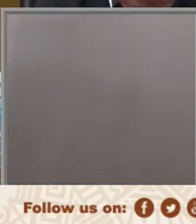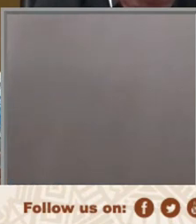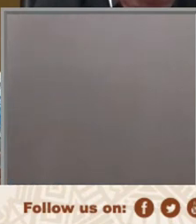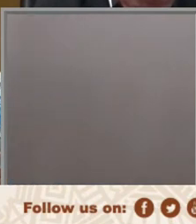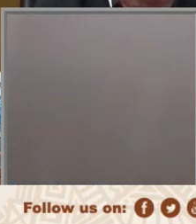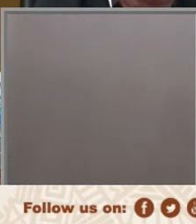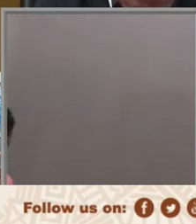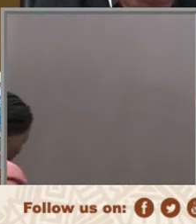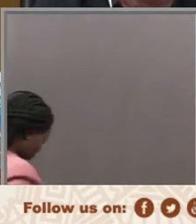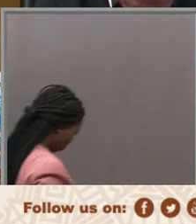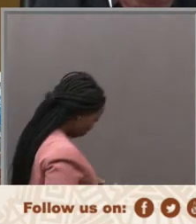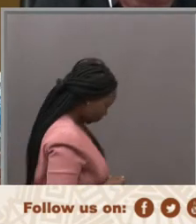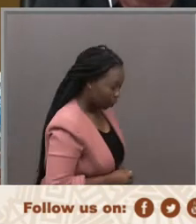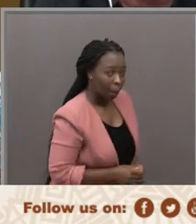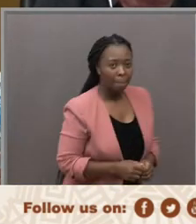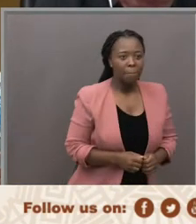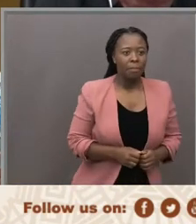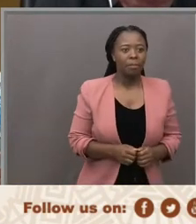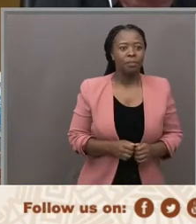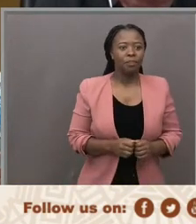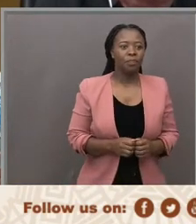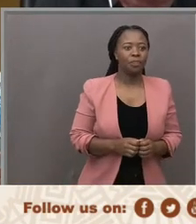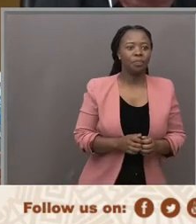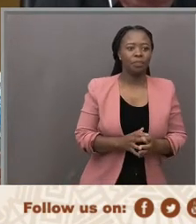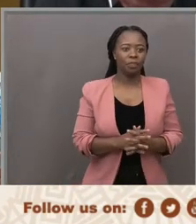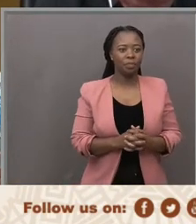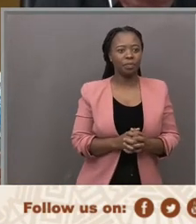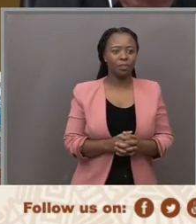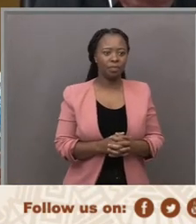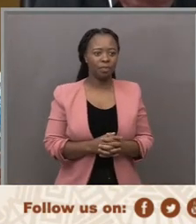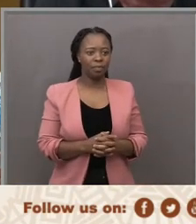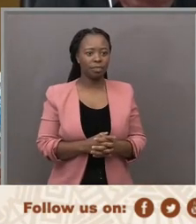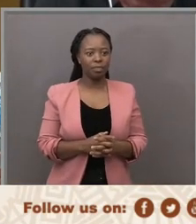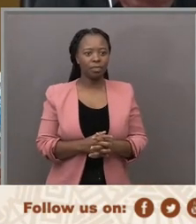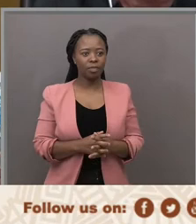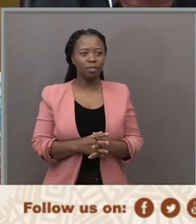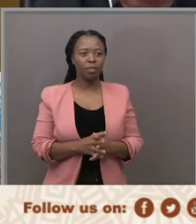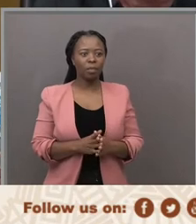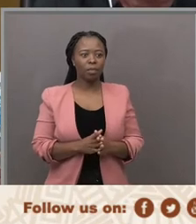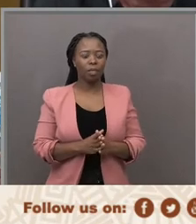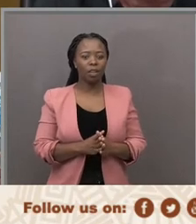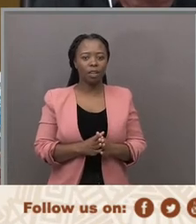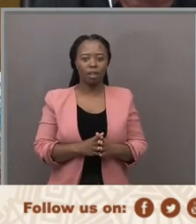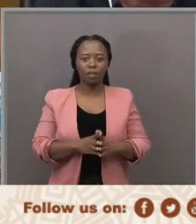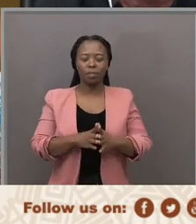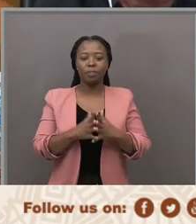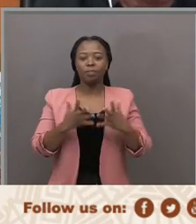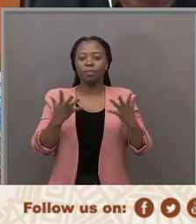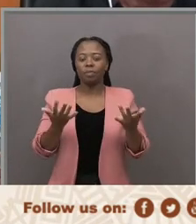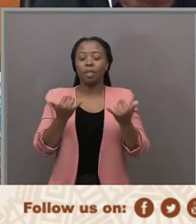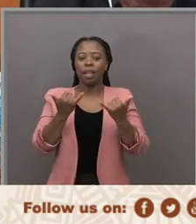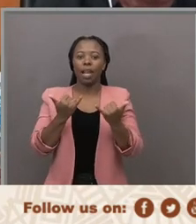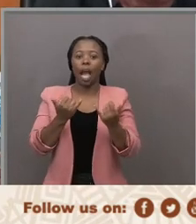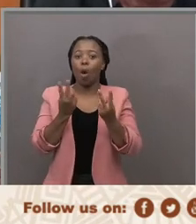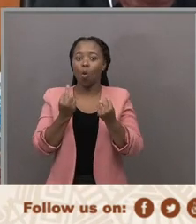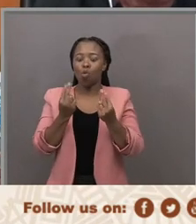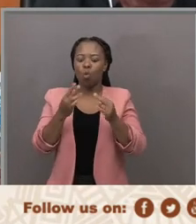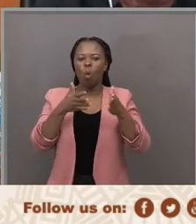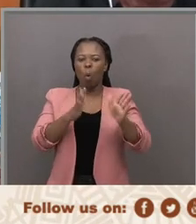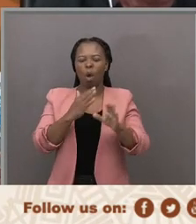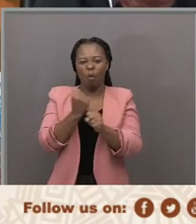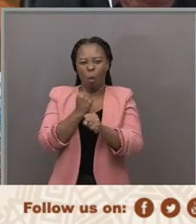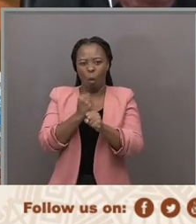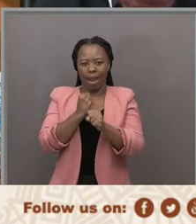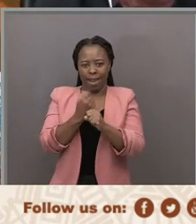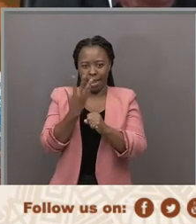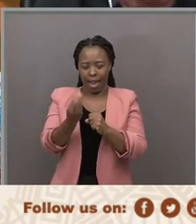Under the Department of Sports, Arts, Culture and Recreation in Gauteng, there's been an amazing new way of working.